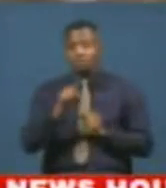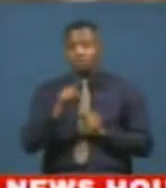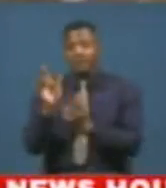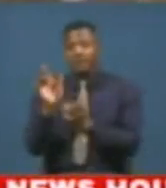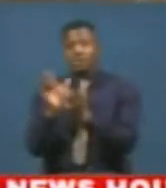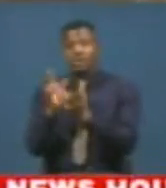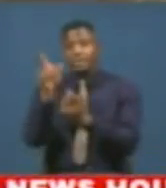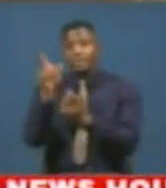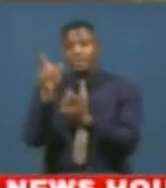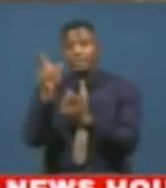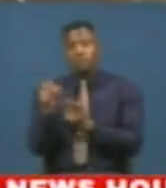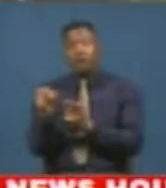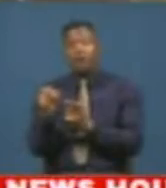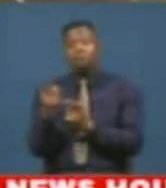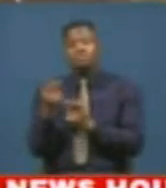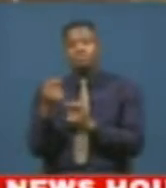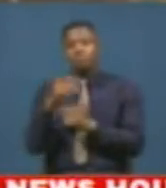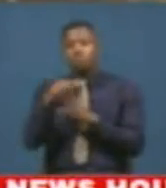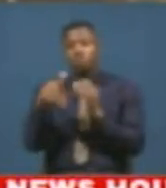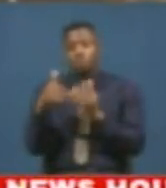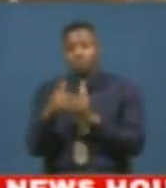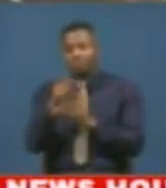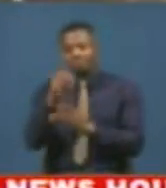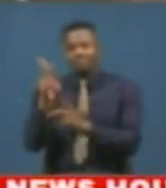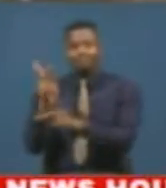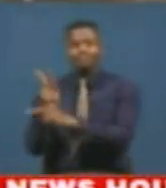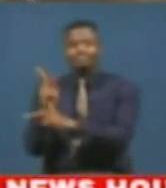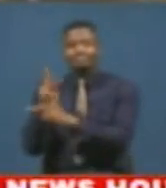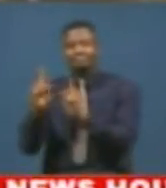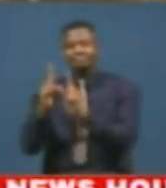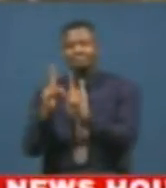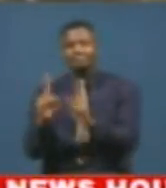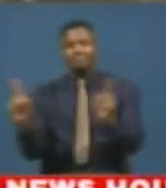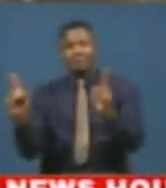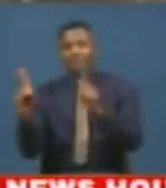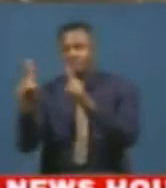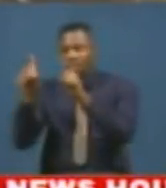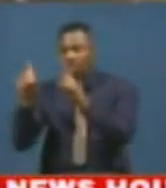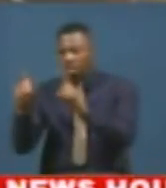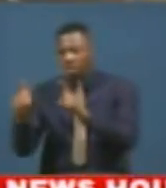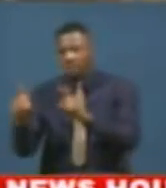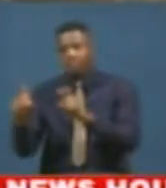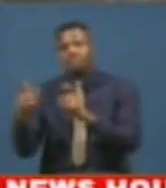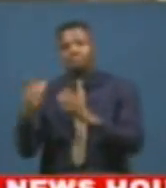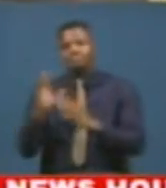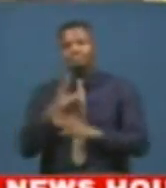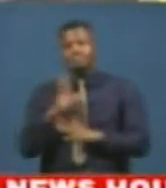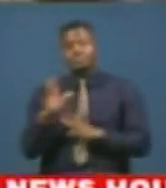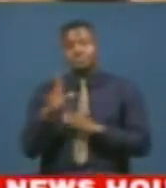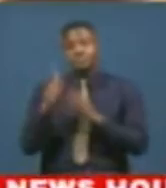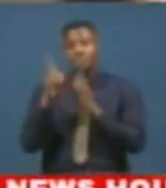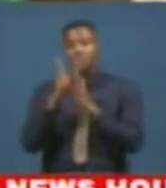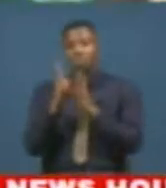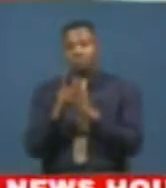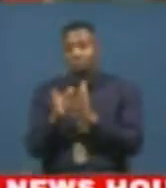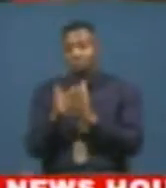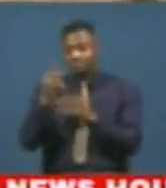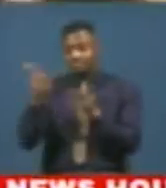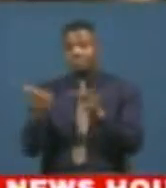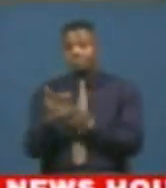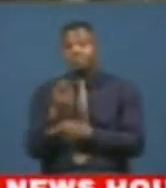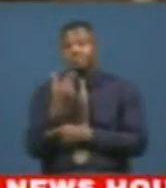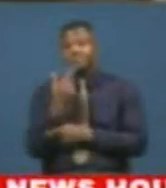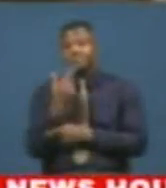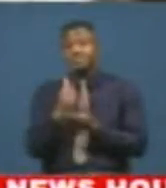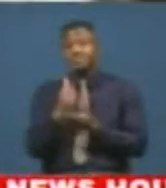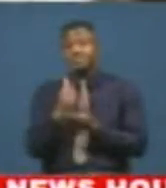with that patient and were quarantined had negative test results. Doctors at the treatment center say he